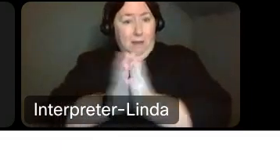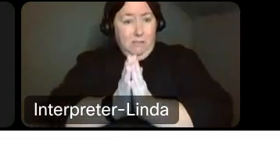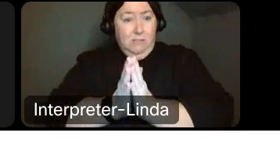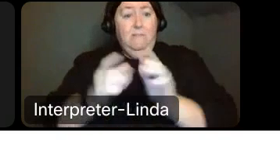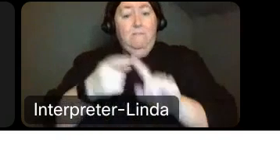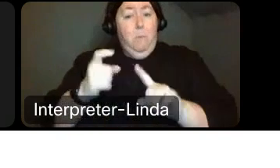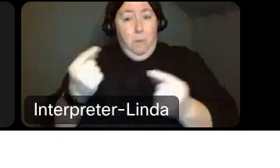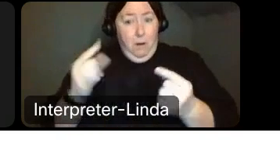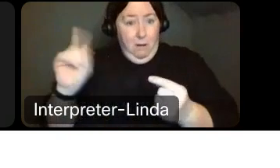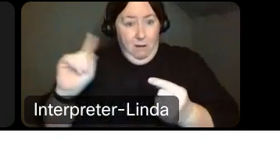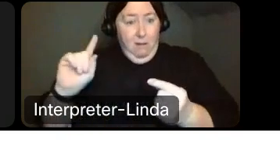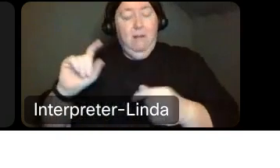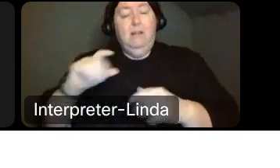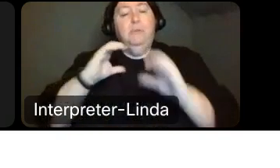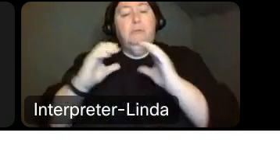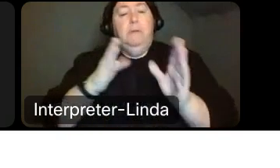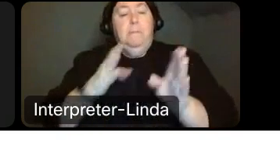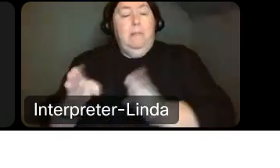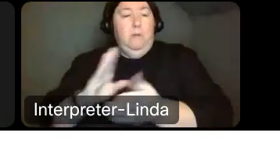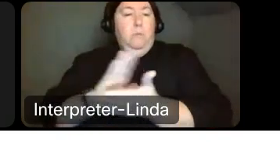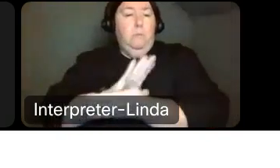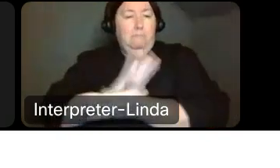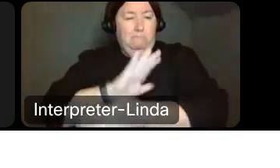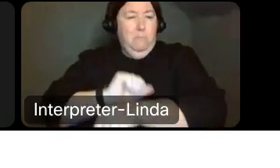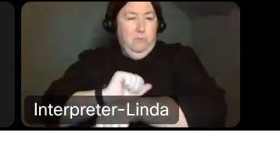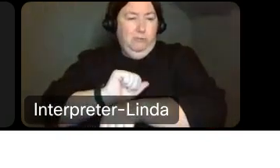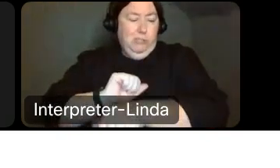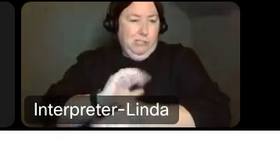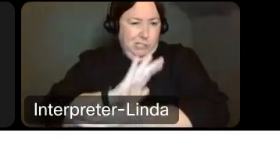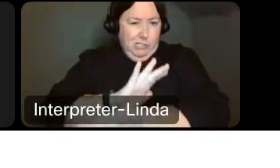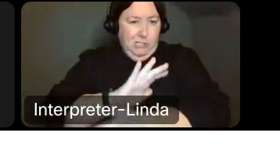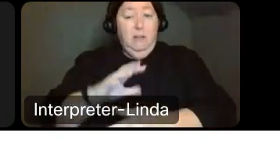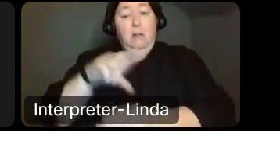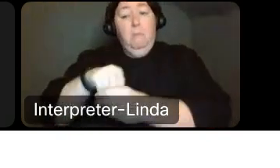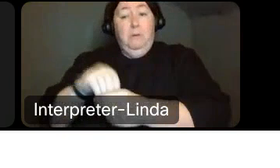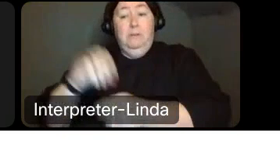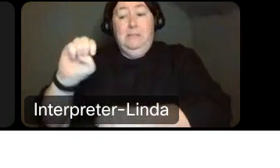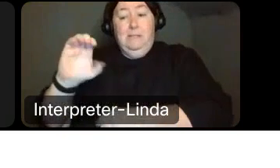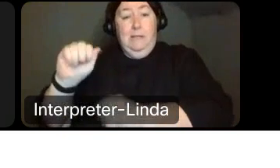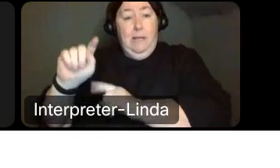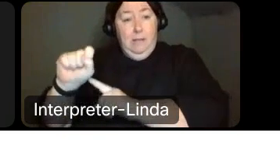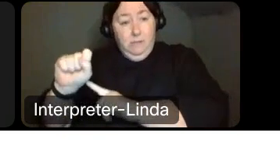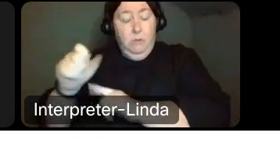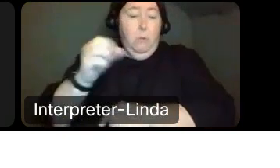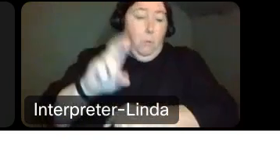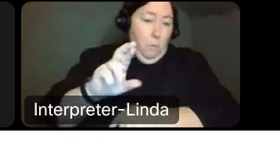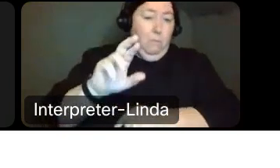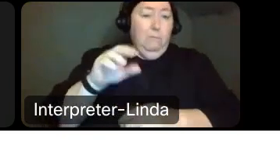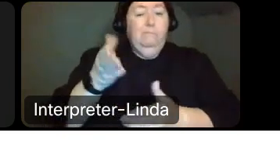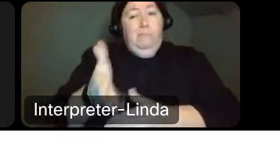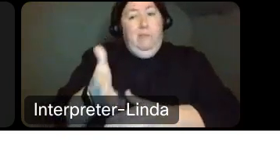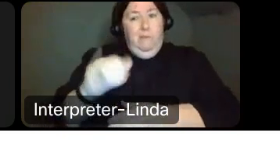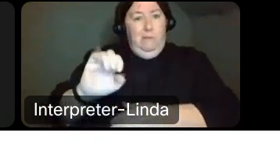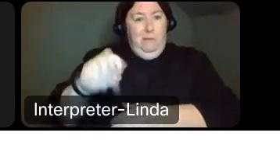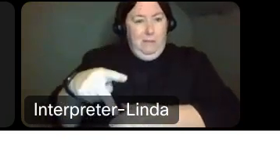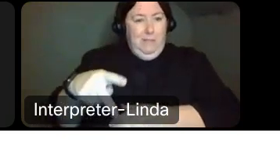worksheets. They're either going to be in the communication plan worksheet, part of ECATS, and or in the IEP. So